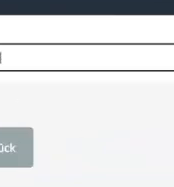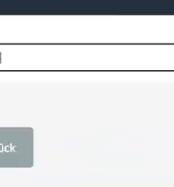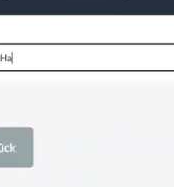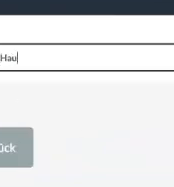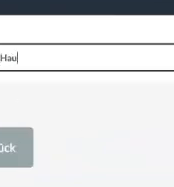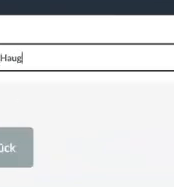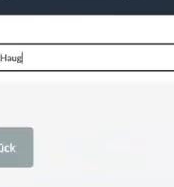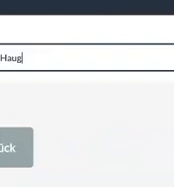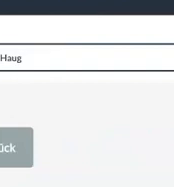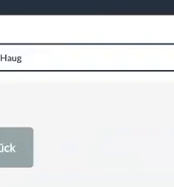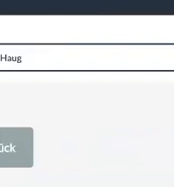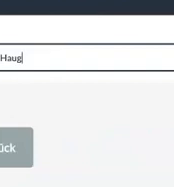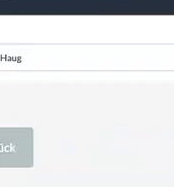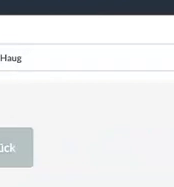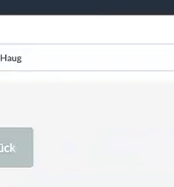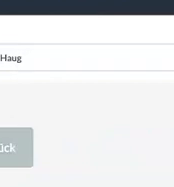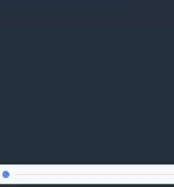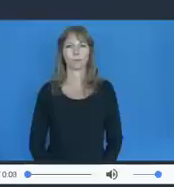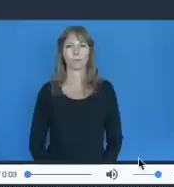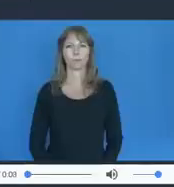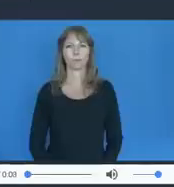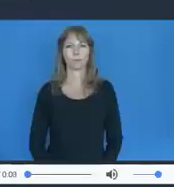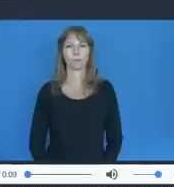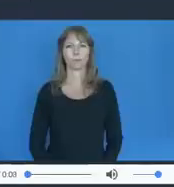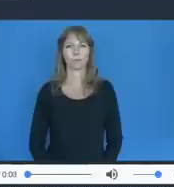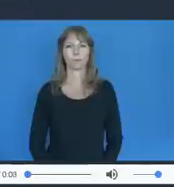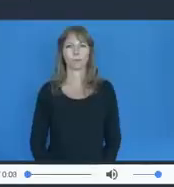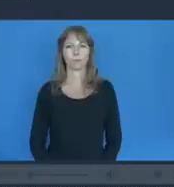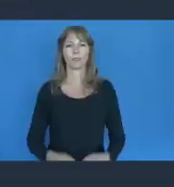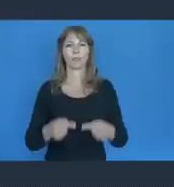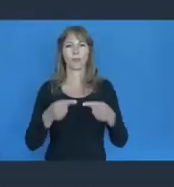So here I type in my name as a test taker.